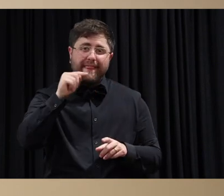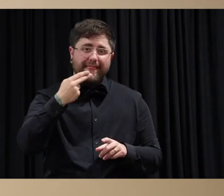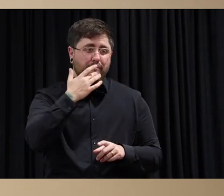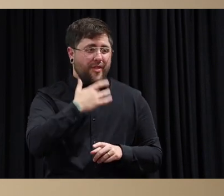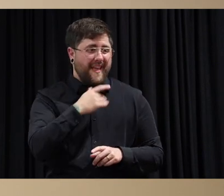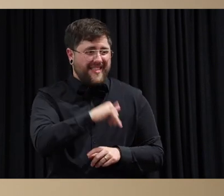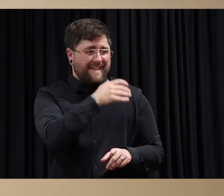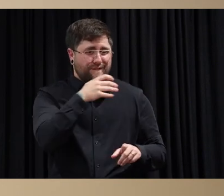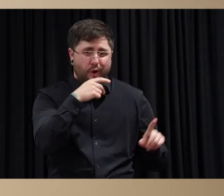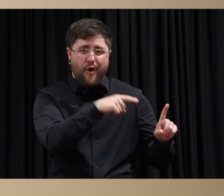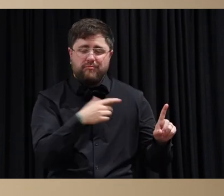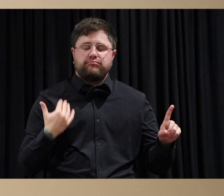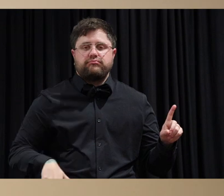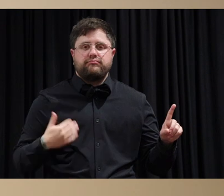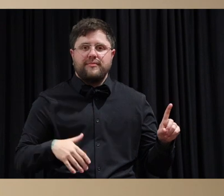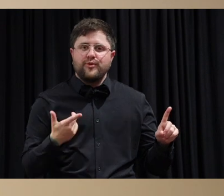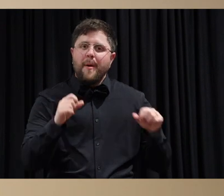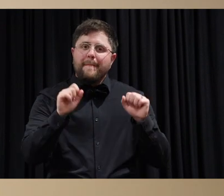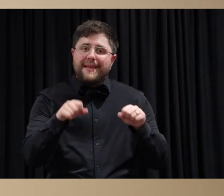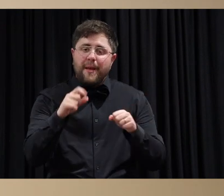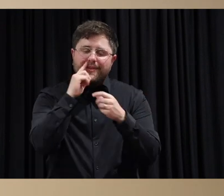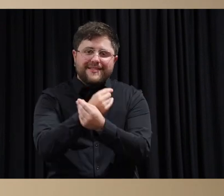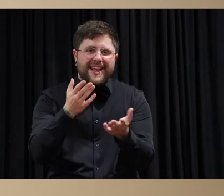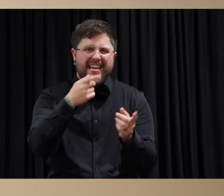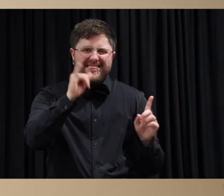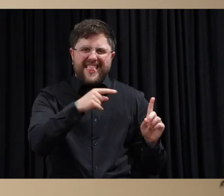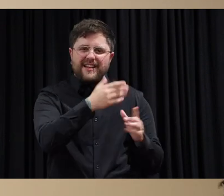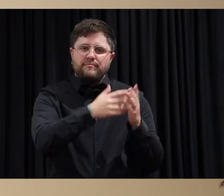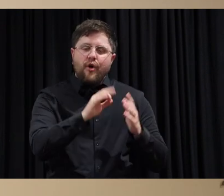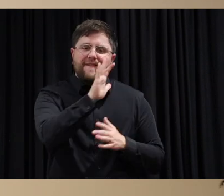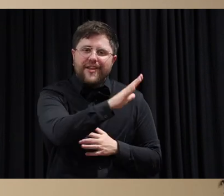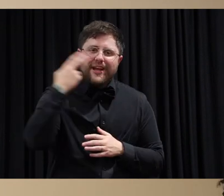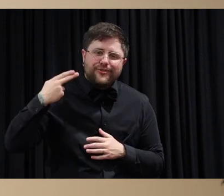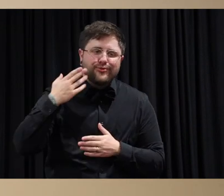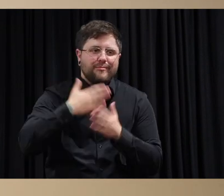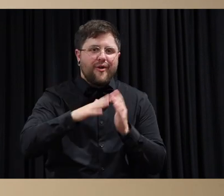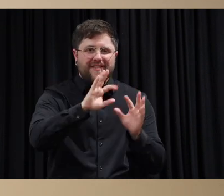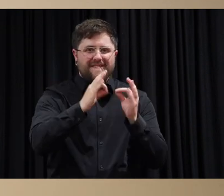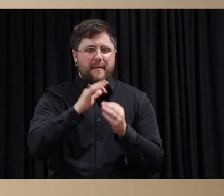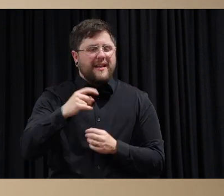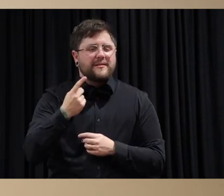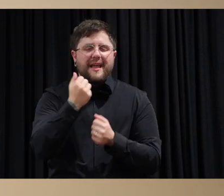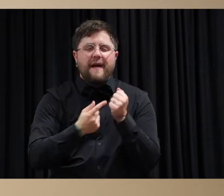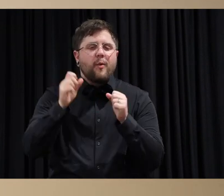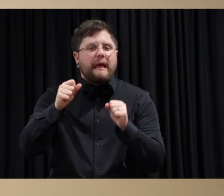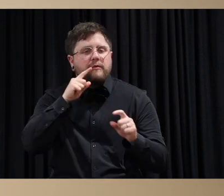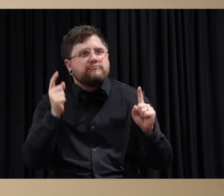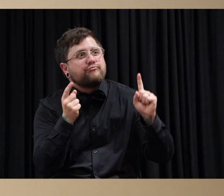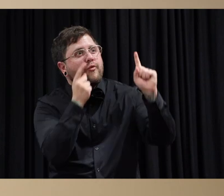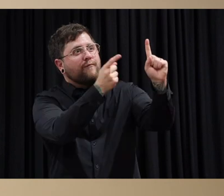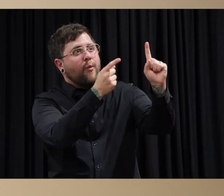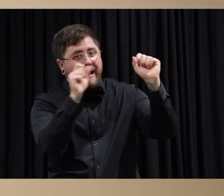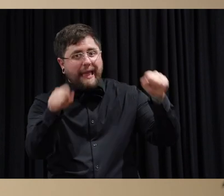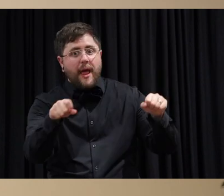that farmhouse. Nice. And so to be able to say, like, that is a piece of their legacy, yeah, is something I think everybody can strive for and everybody wants. Yes. But